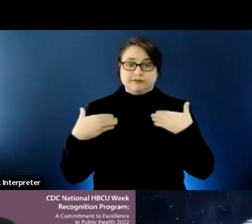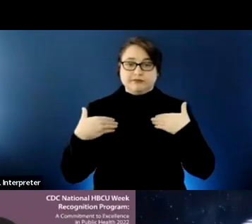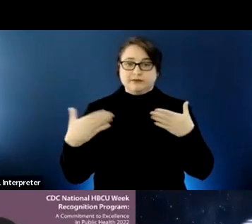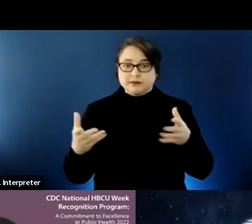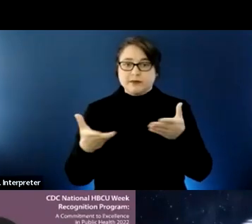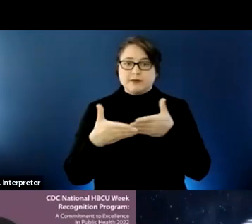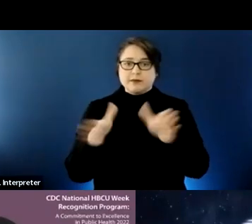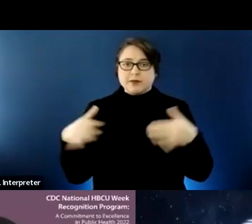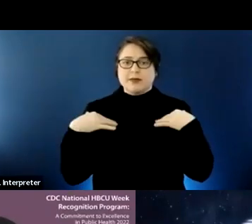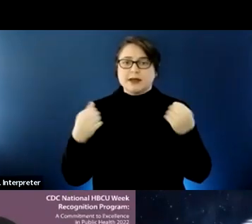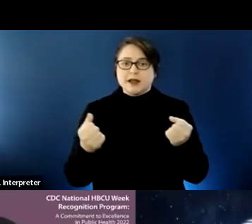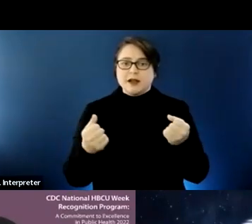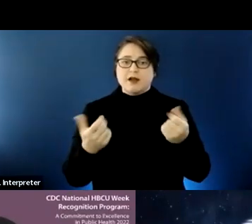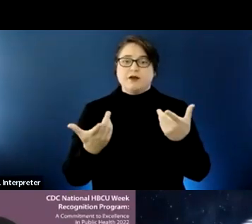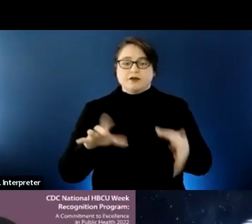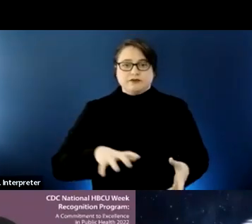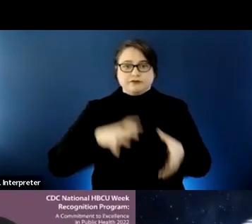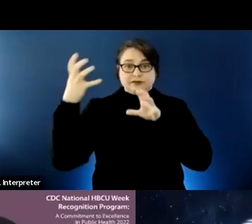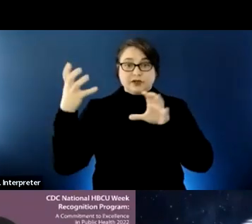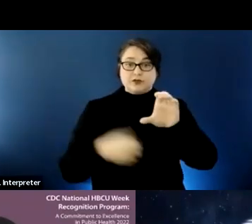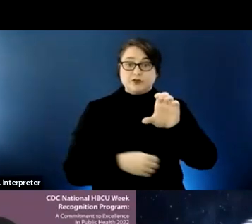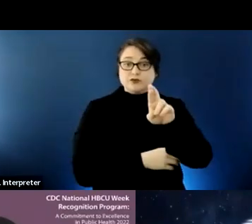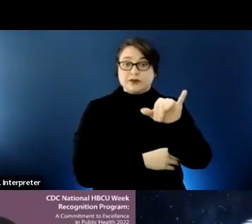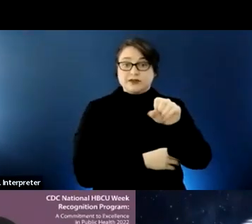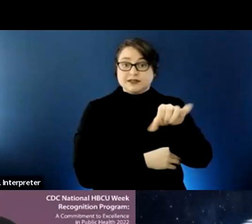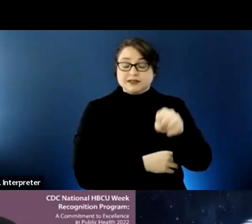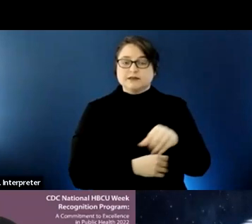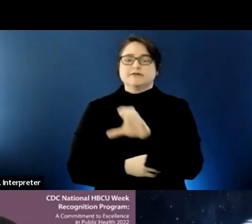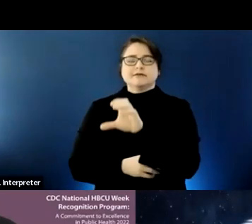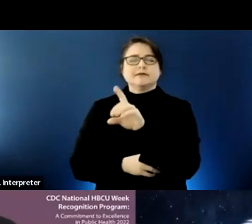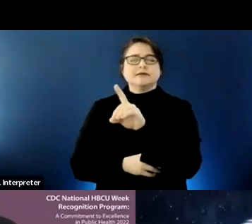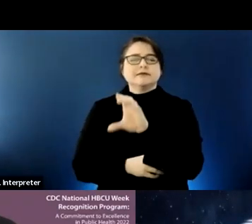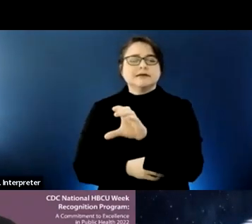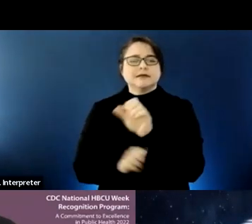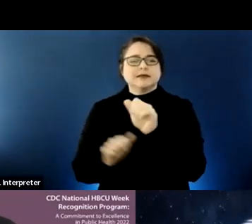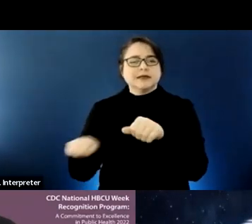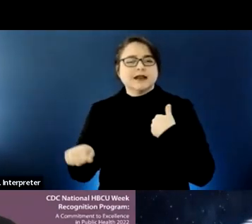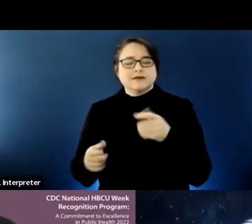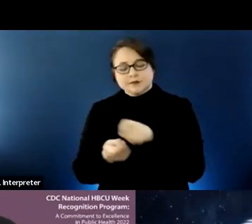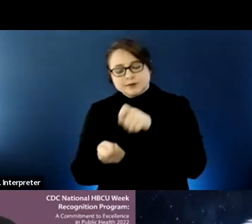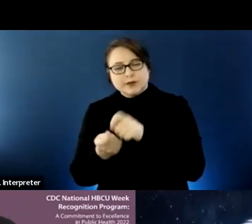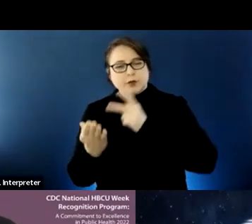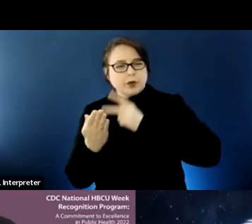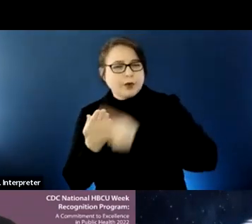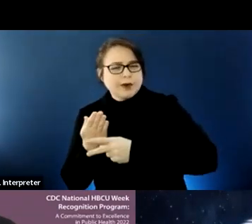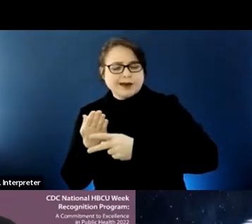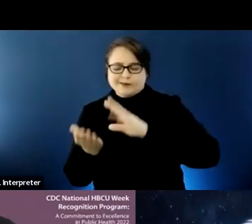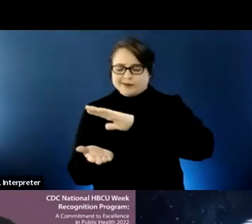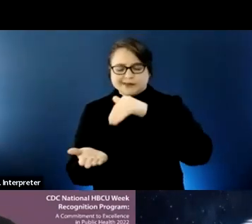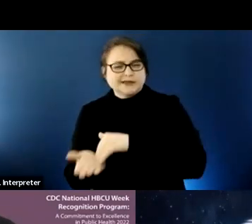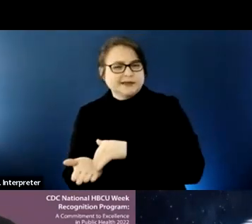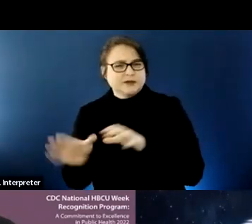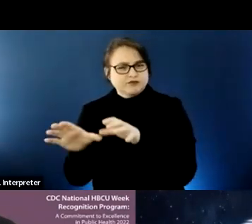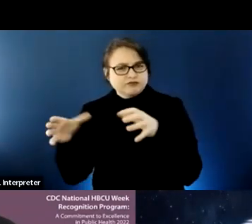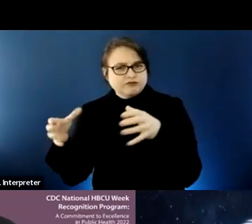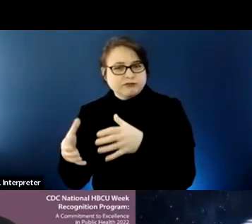crisis. The CDC can actually have a specific program or center specifically focusing on